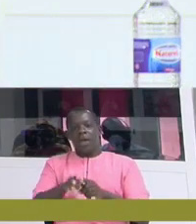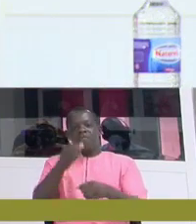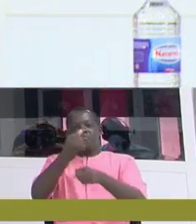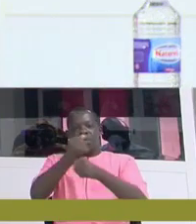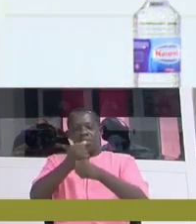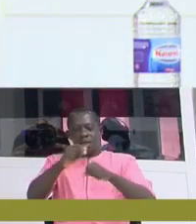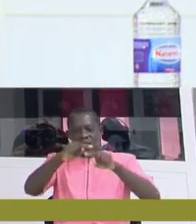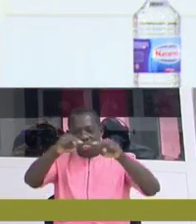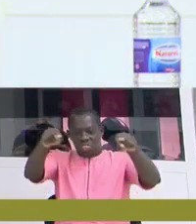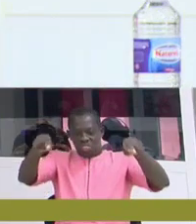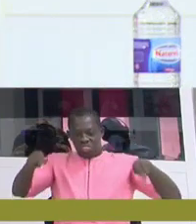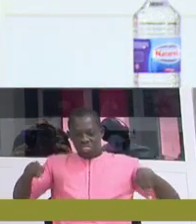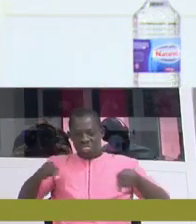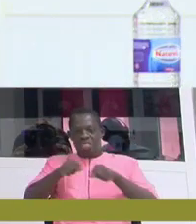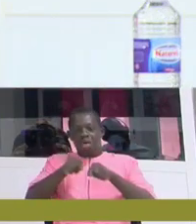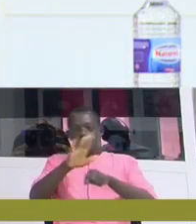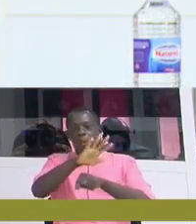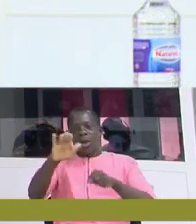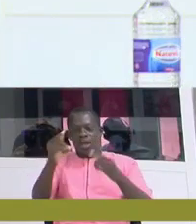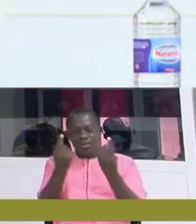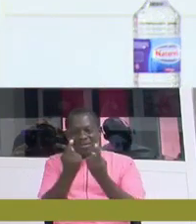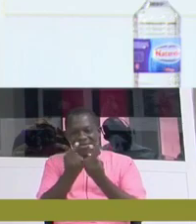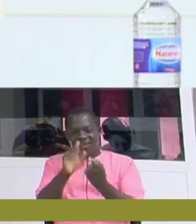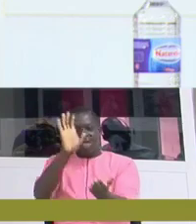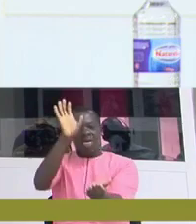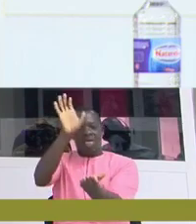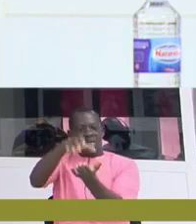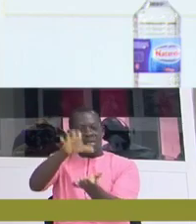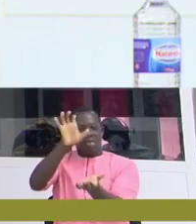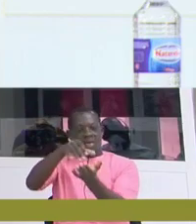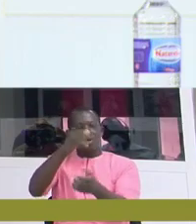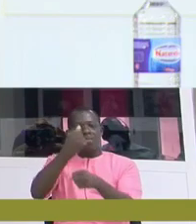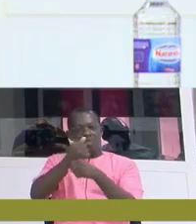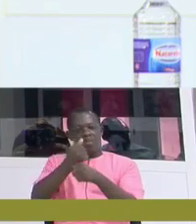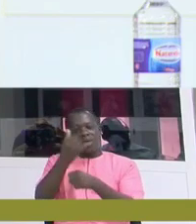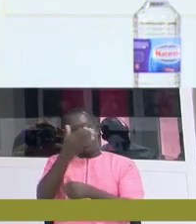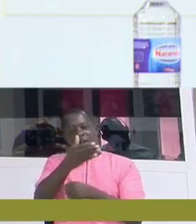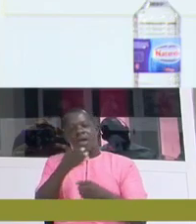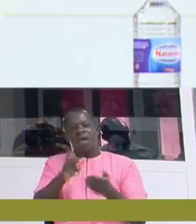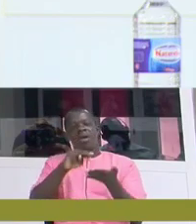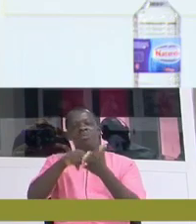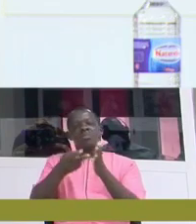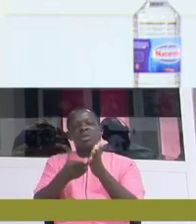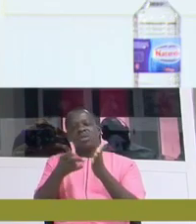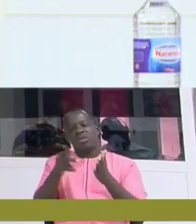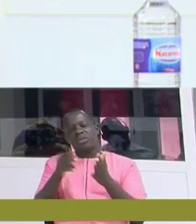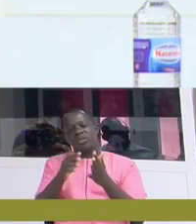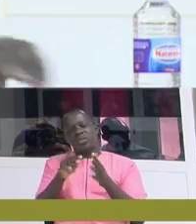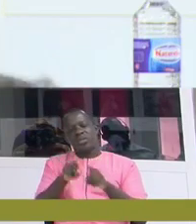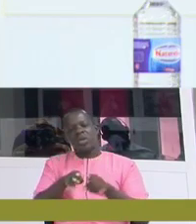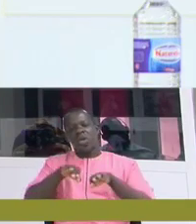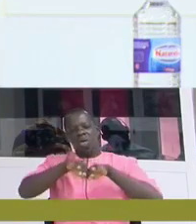There was a big swimming pool that was prepared for the crocodiles. A swimming pool or a pond?